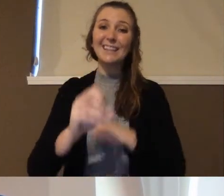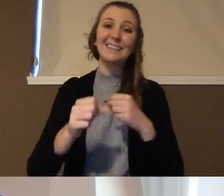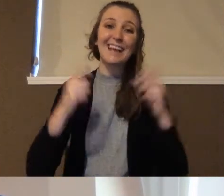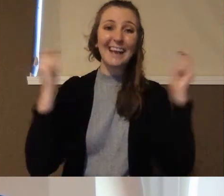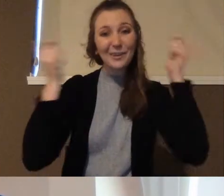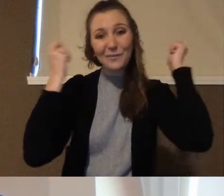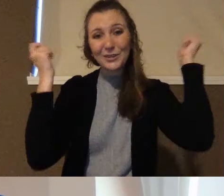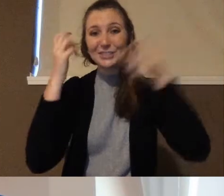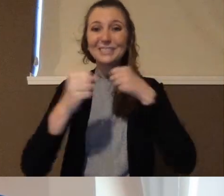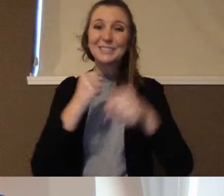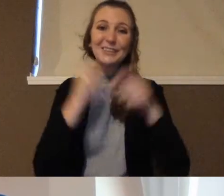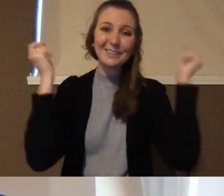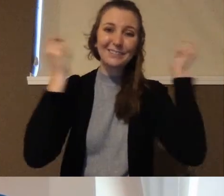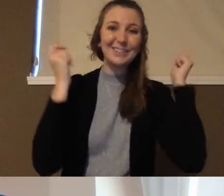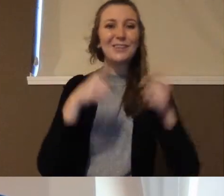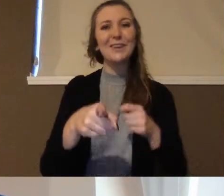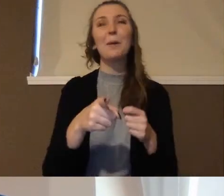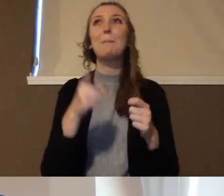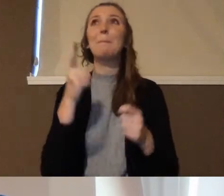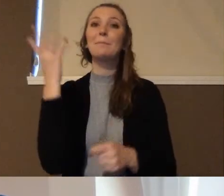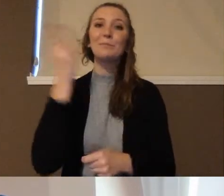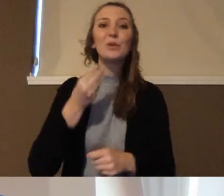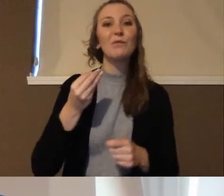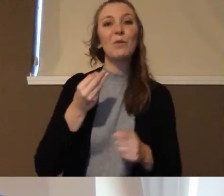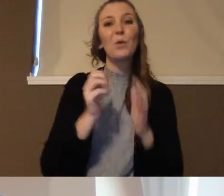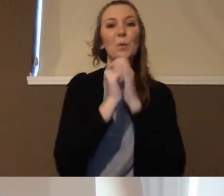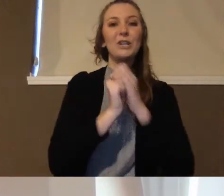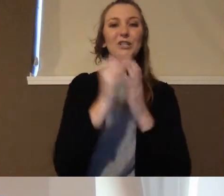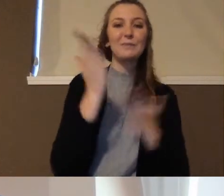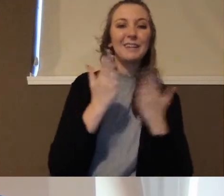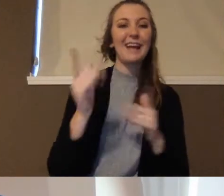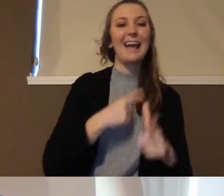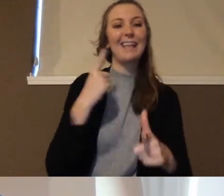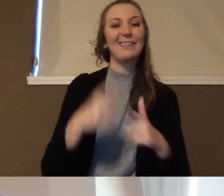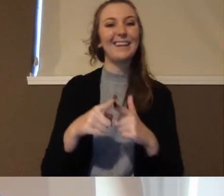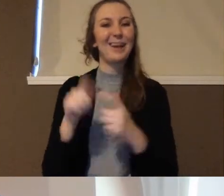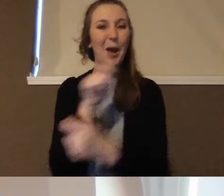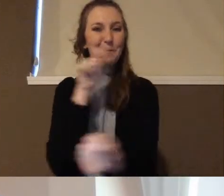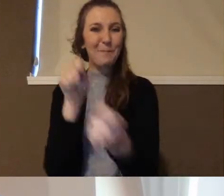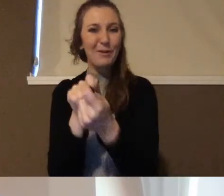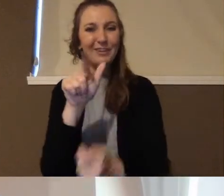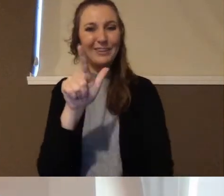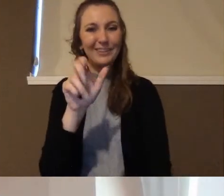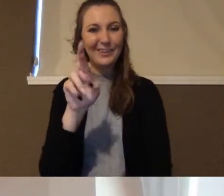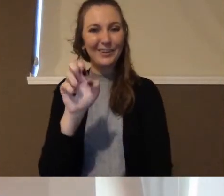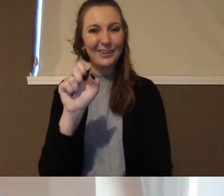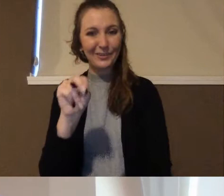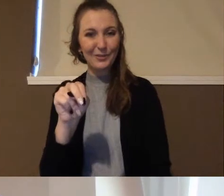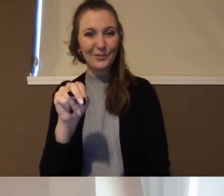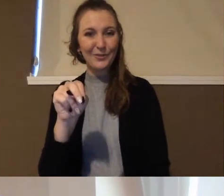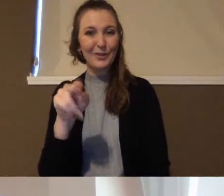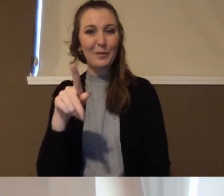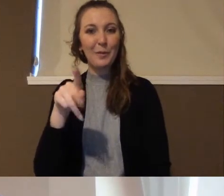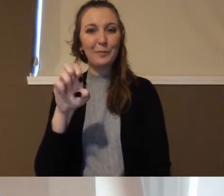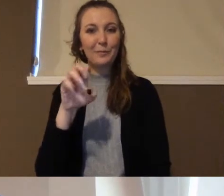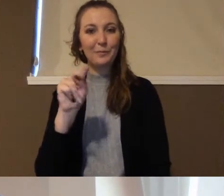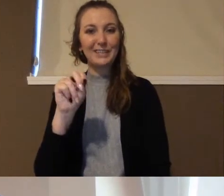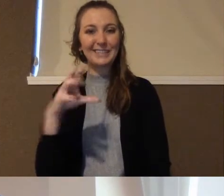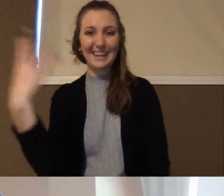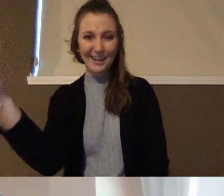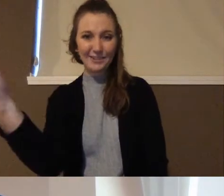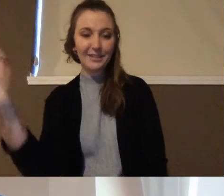a perfectly Lutheran picnic on the lawn. I was very